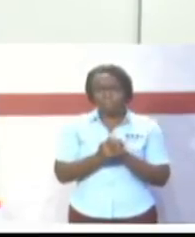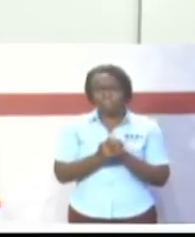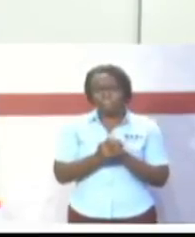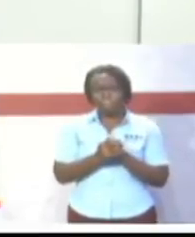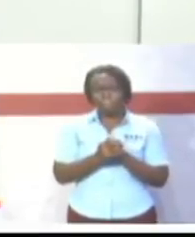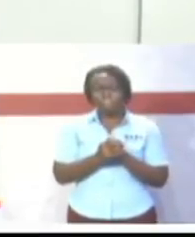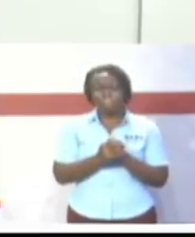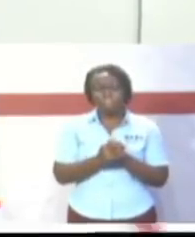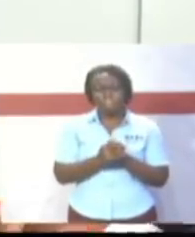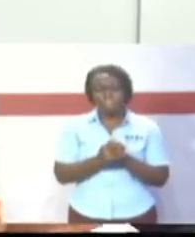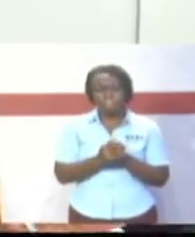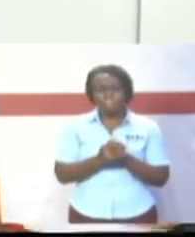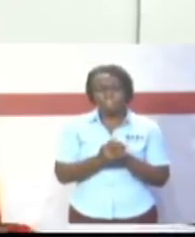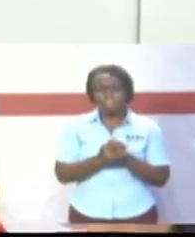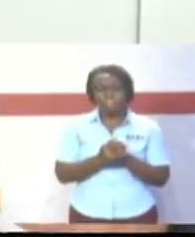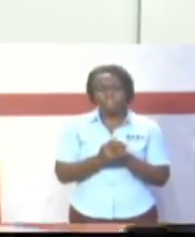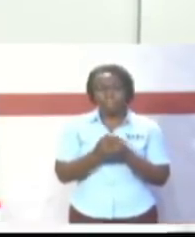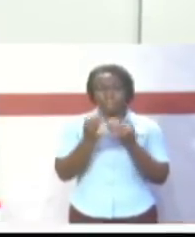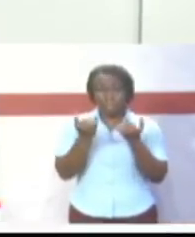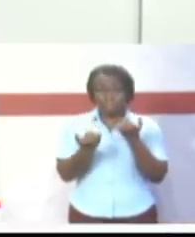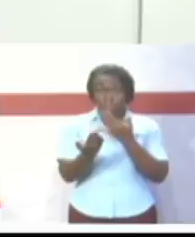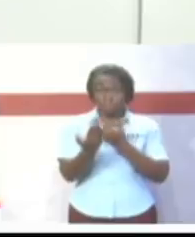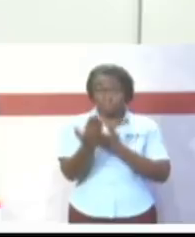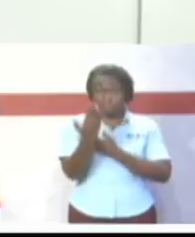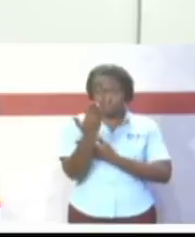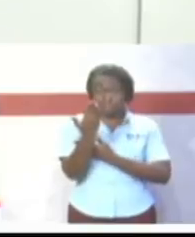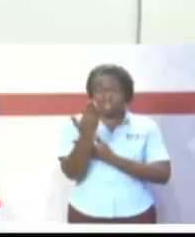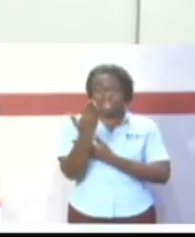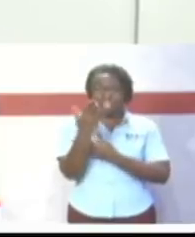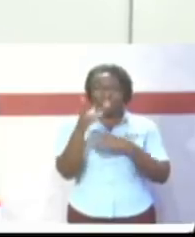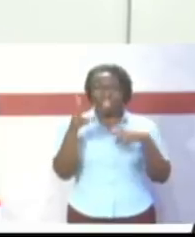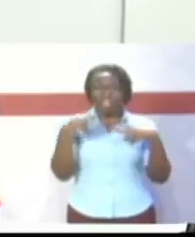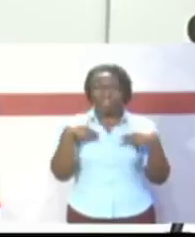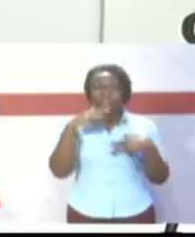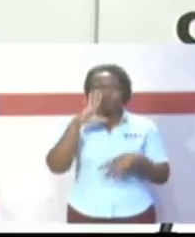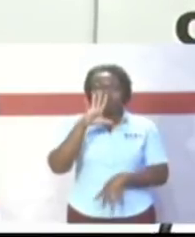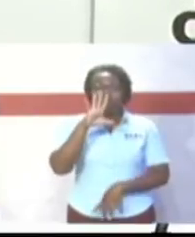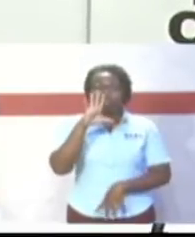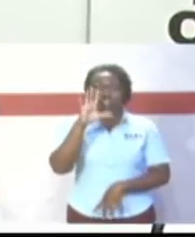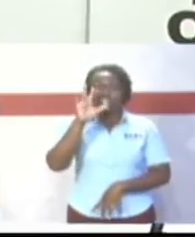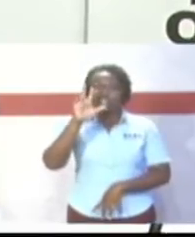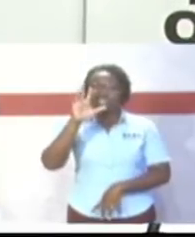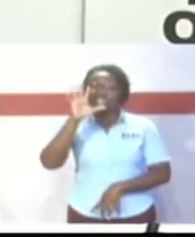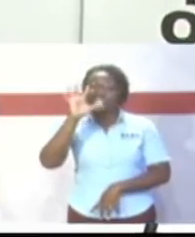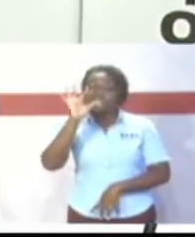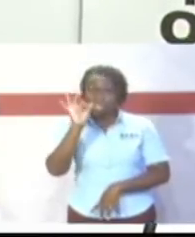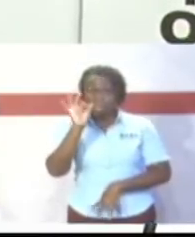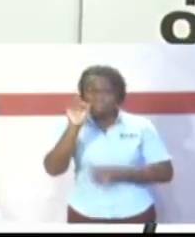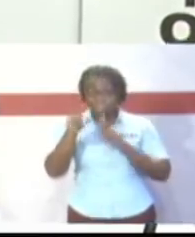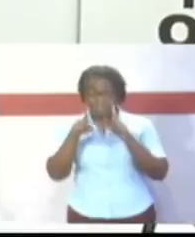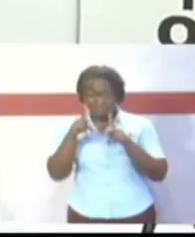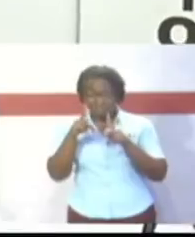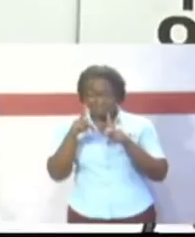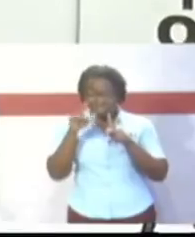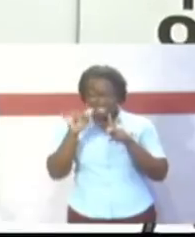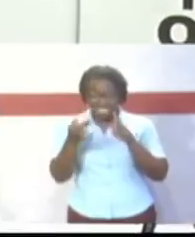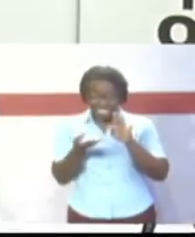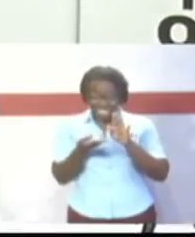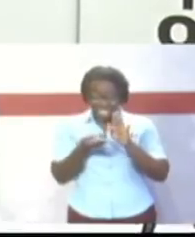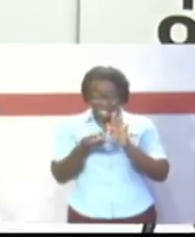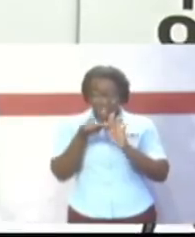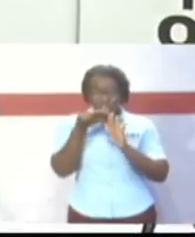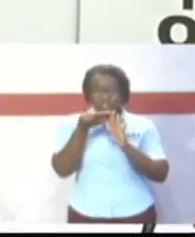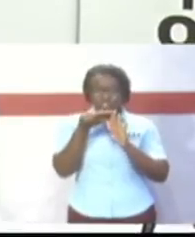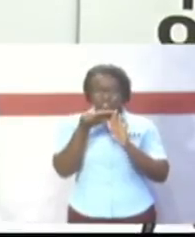point in time. And as of this morning, there are 539 patients, representing an increase from yesterday in